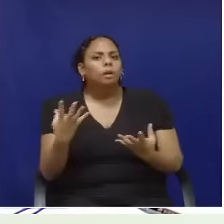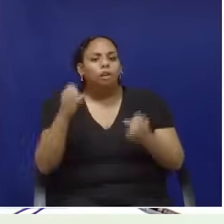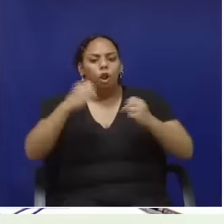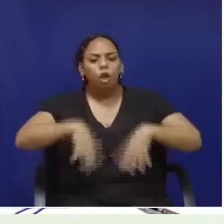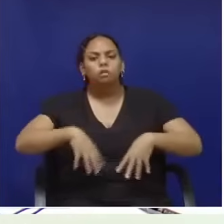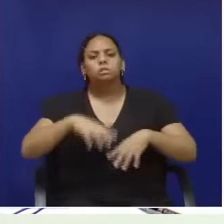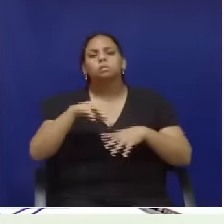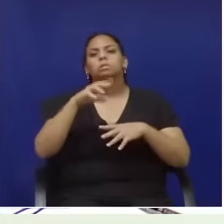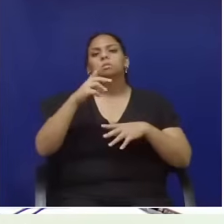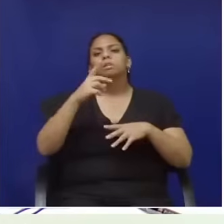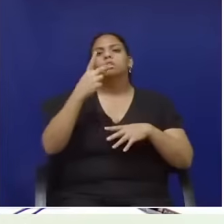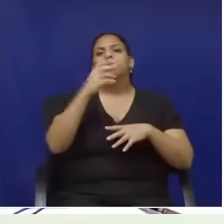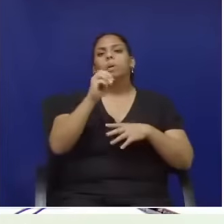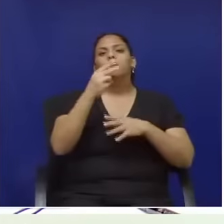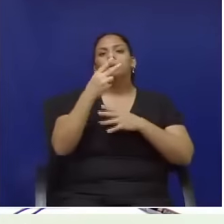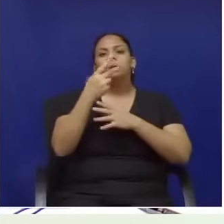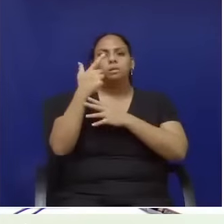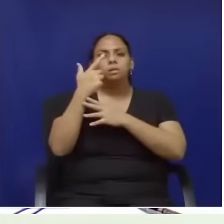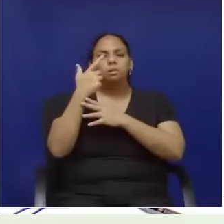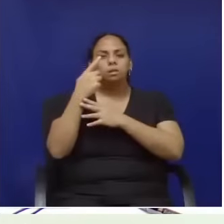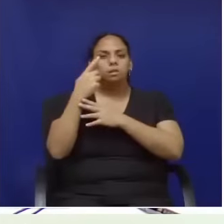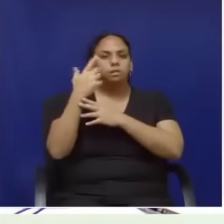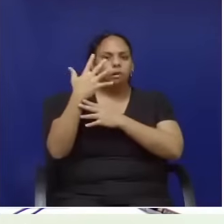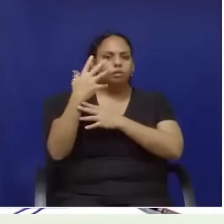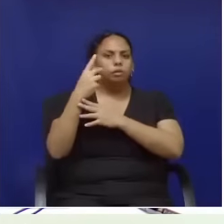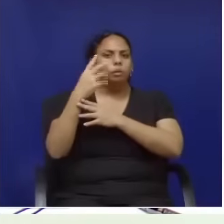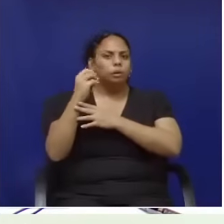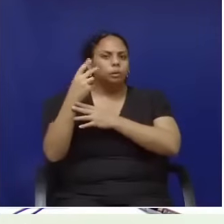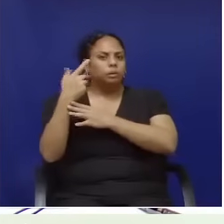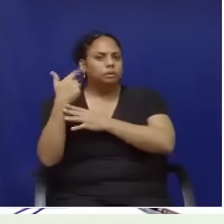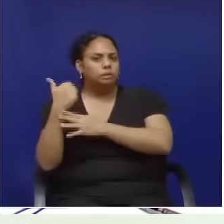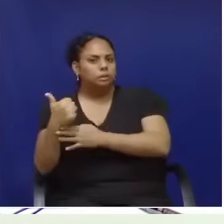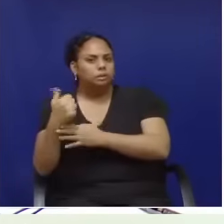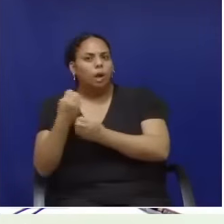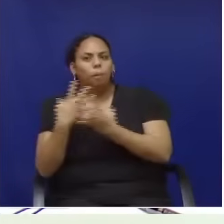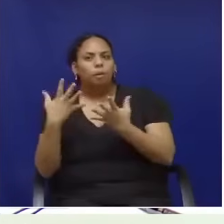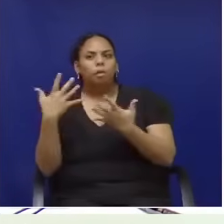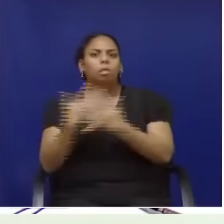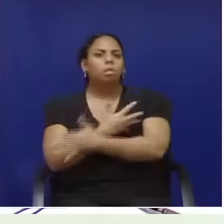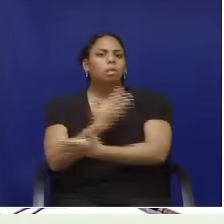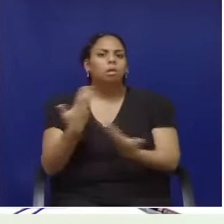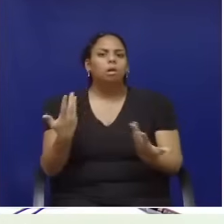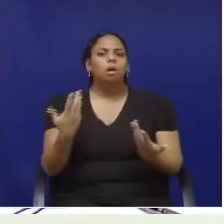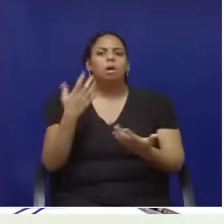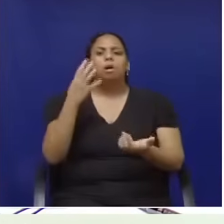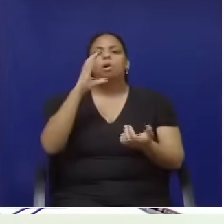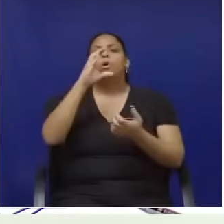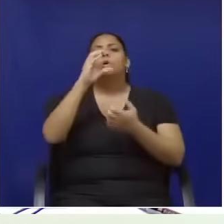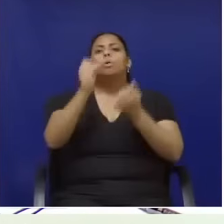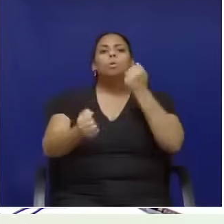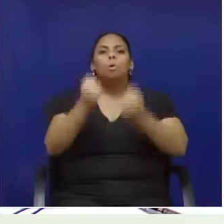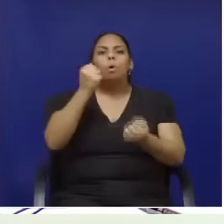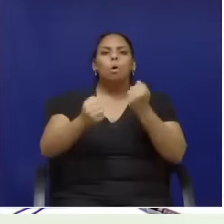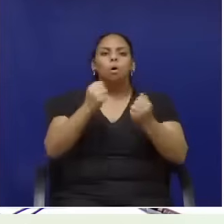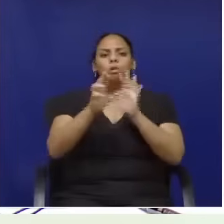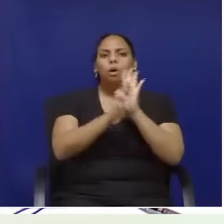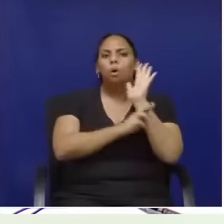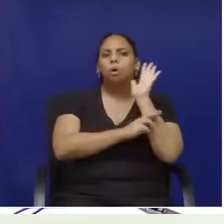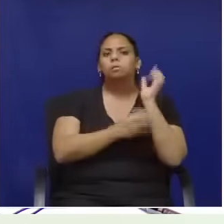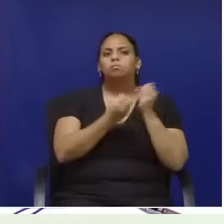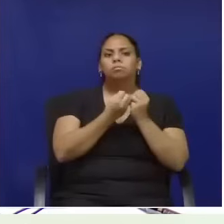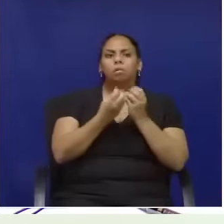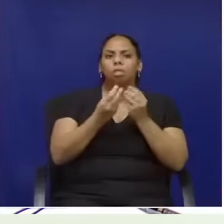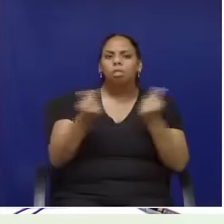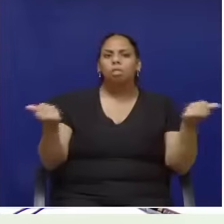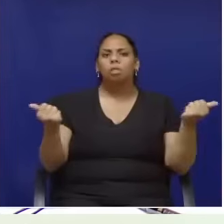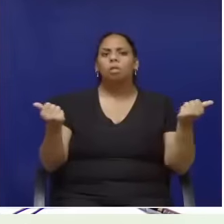2022 to 2026, specifically due to missing or corrupted court recordings? And secondly, what legal